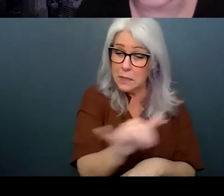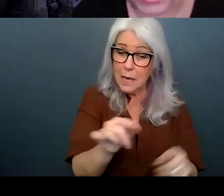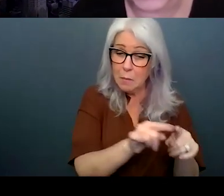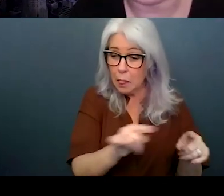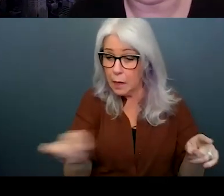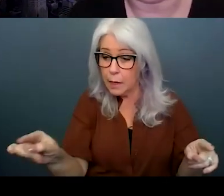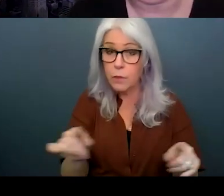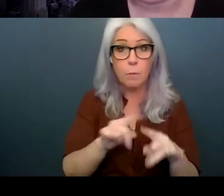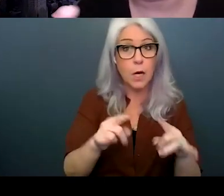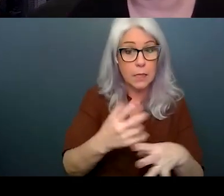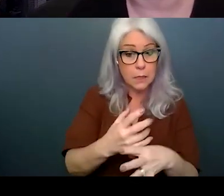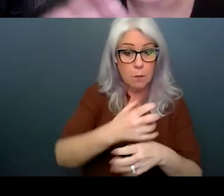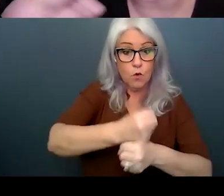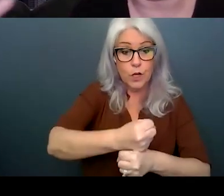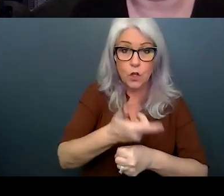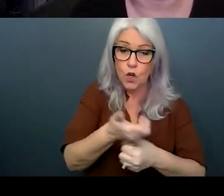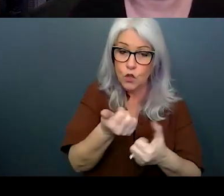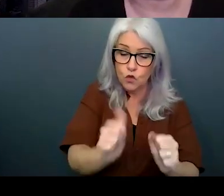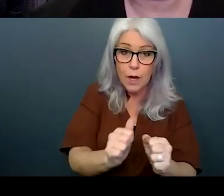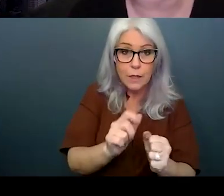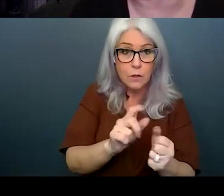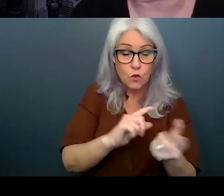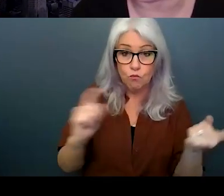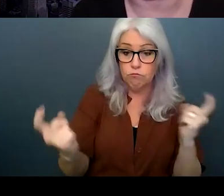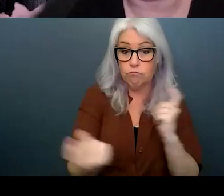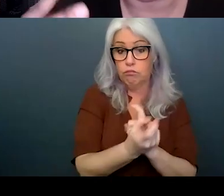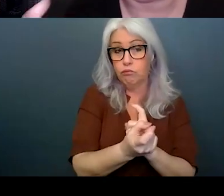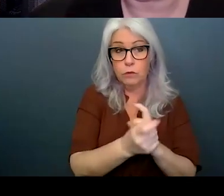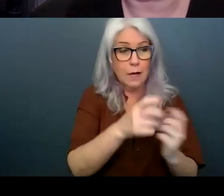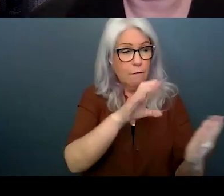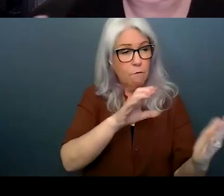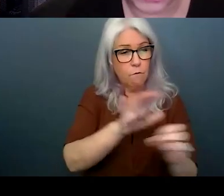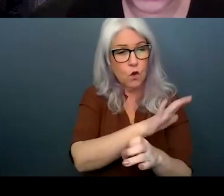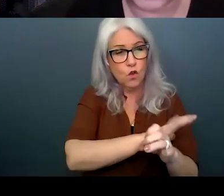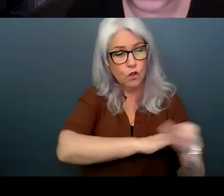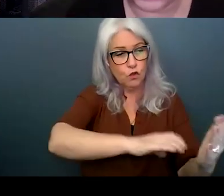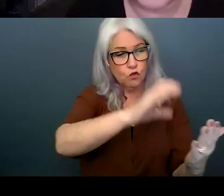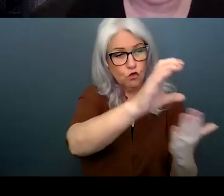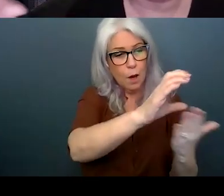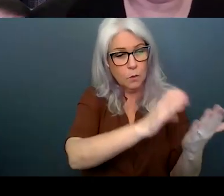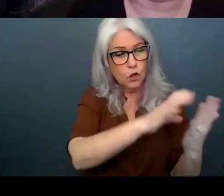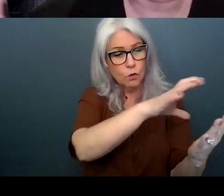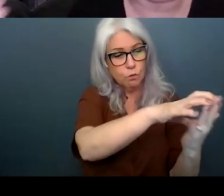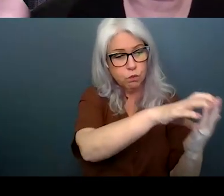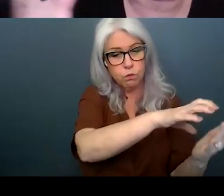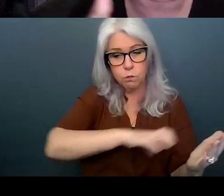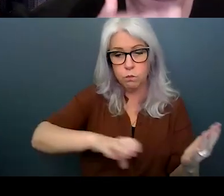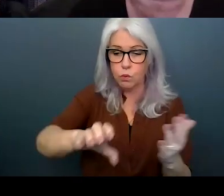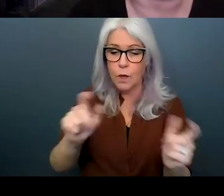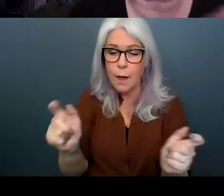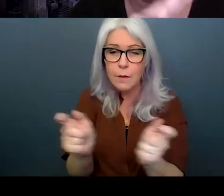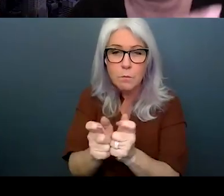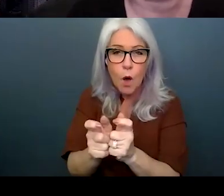summary, you may be trying to put an entire chapter in your own words in a sentence or two. But both a